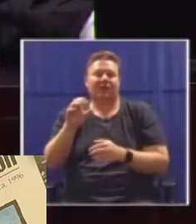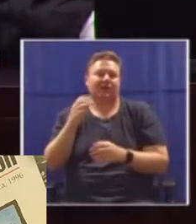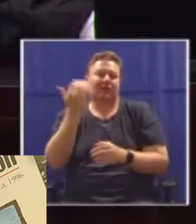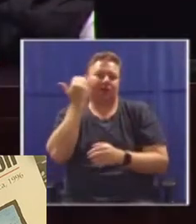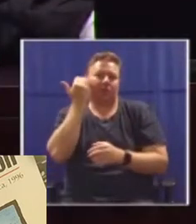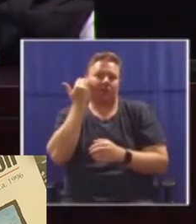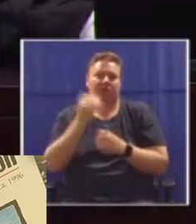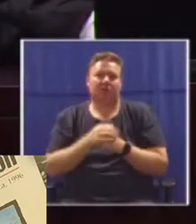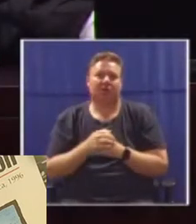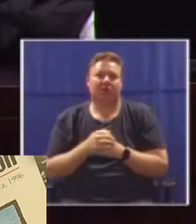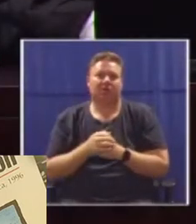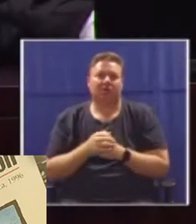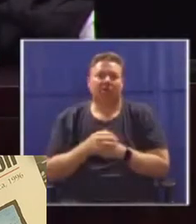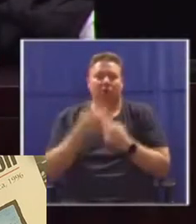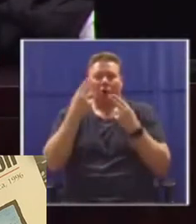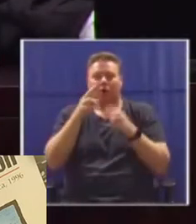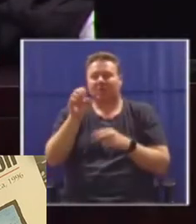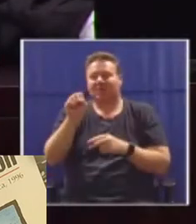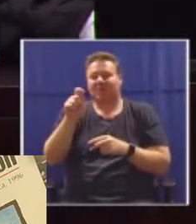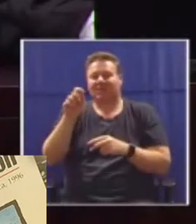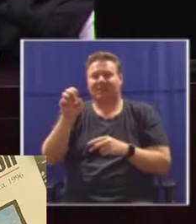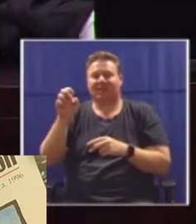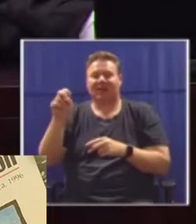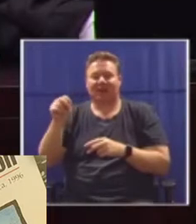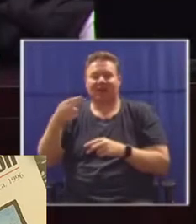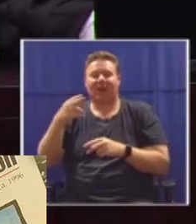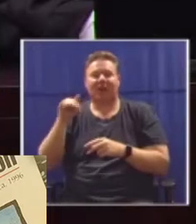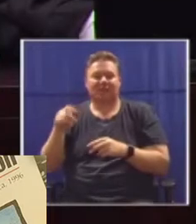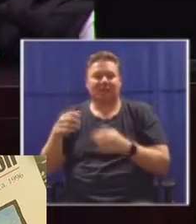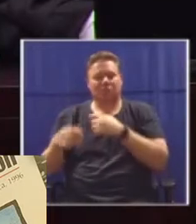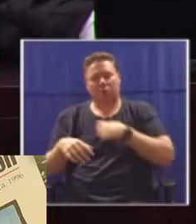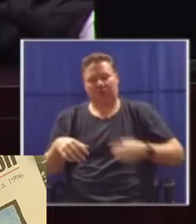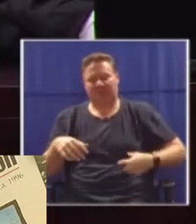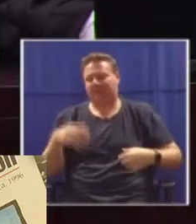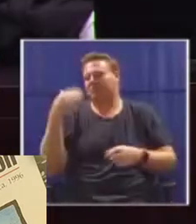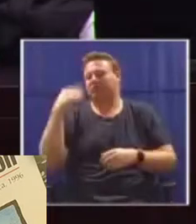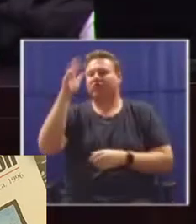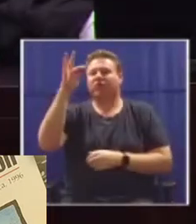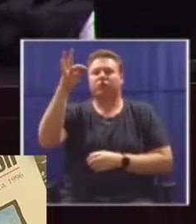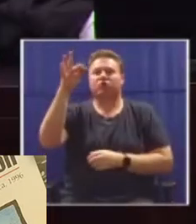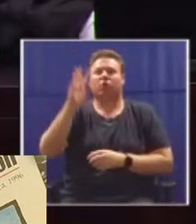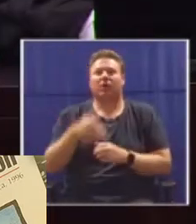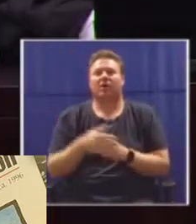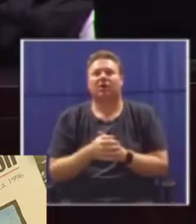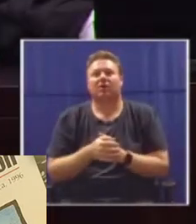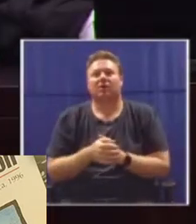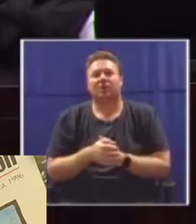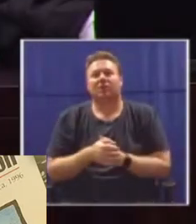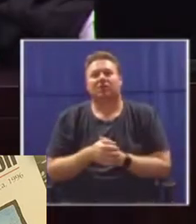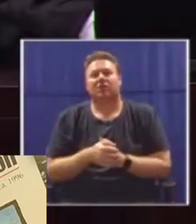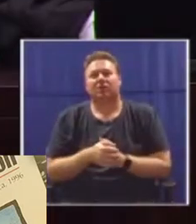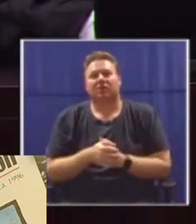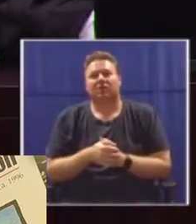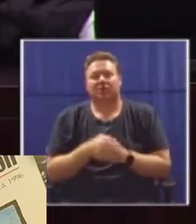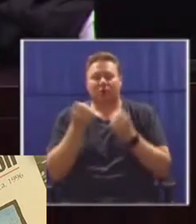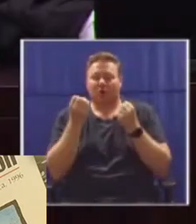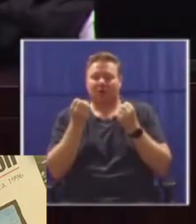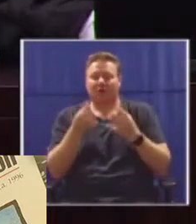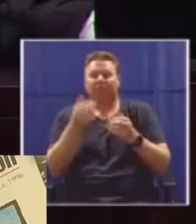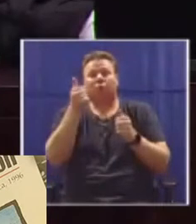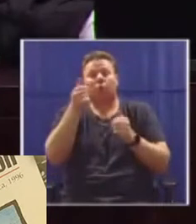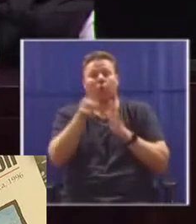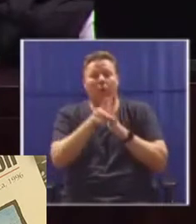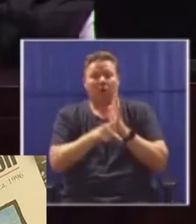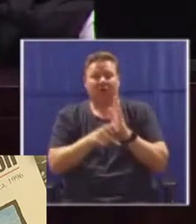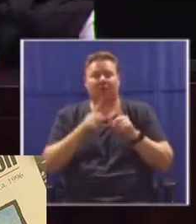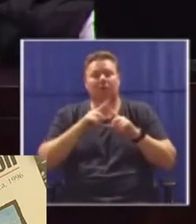that when Honorable John Steyn-Naize comes in as a president, we're going to ensure that, one, we're going to give you good policies, but it's